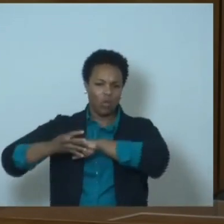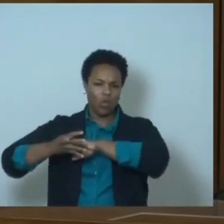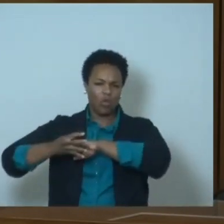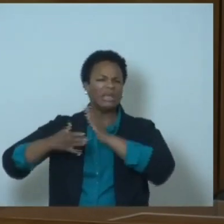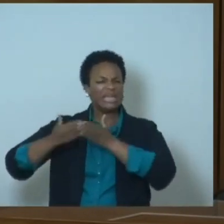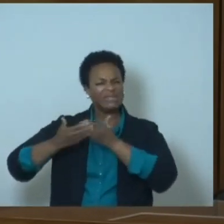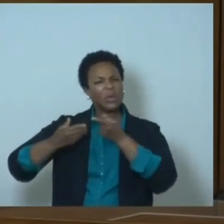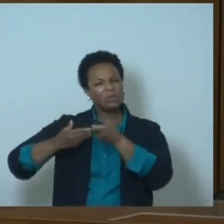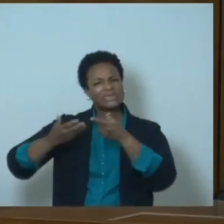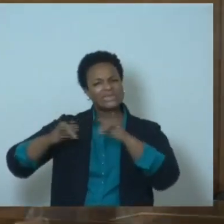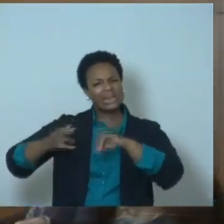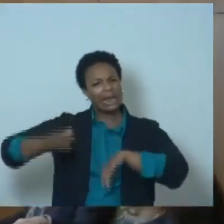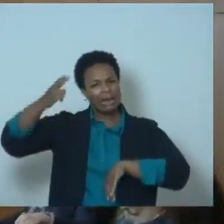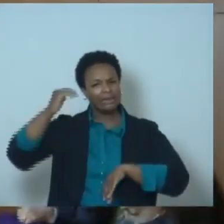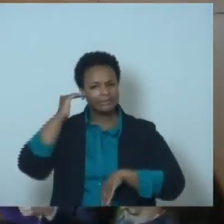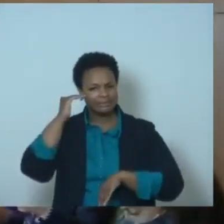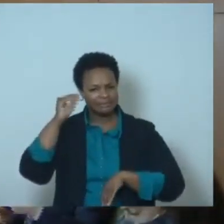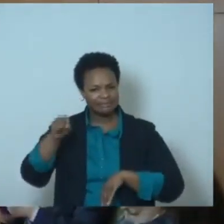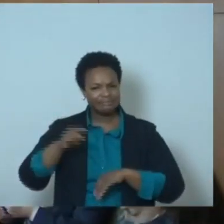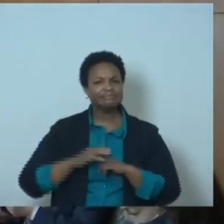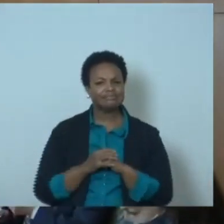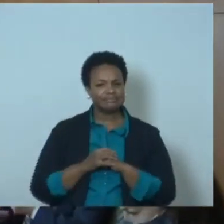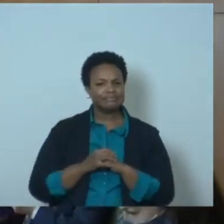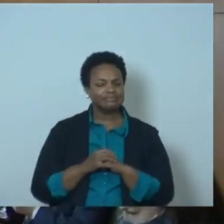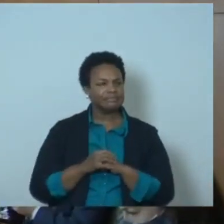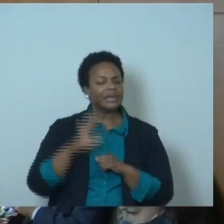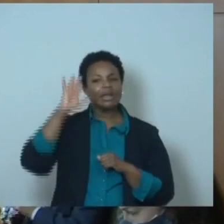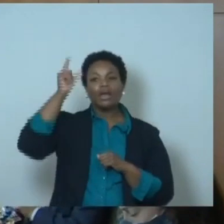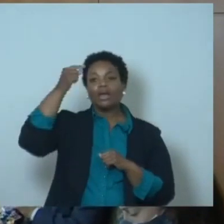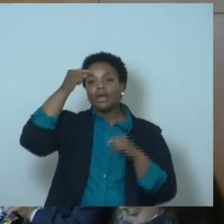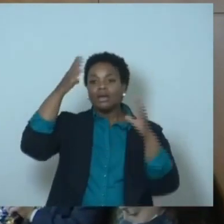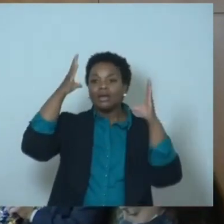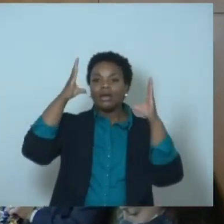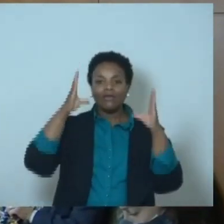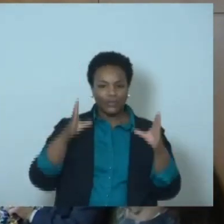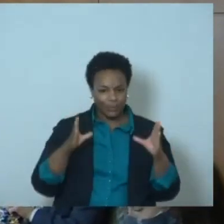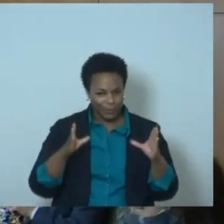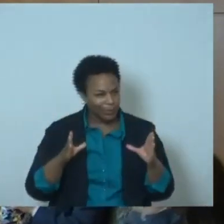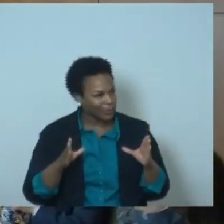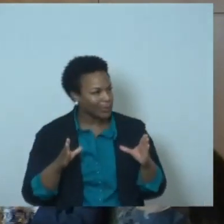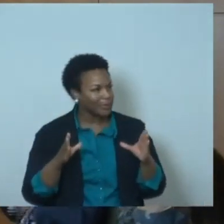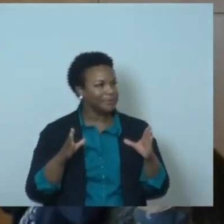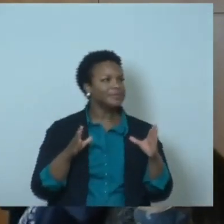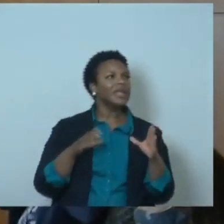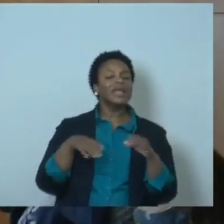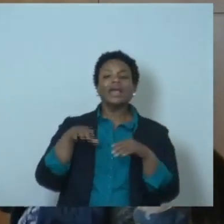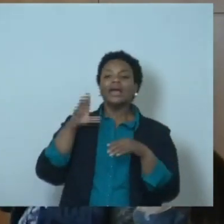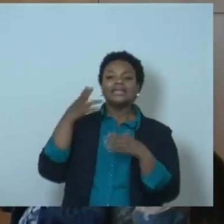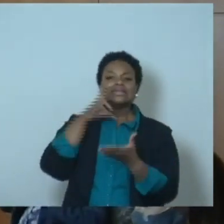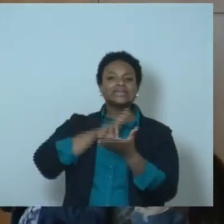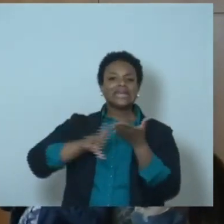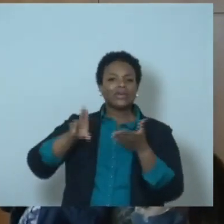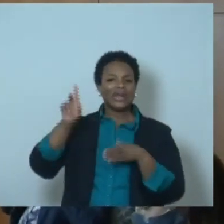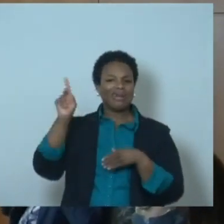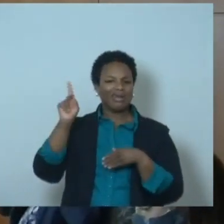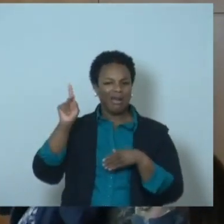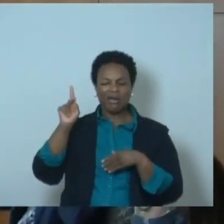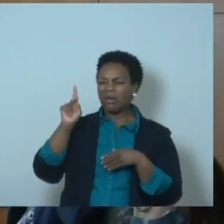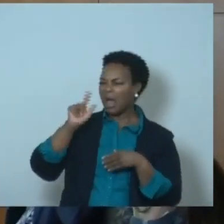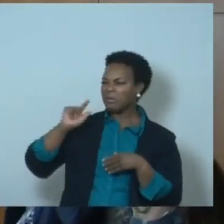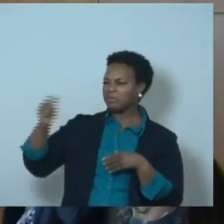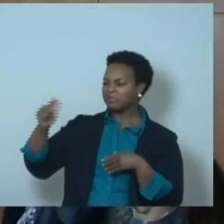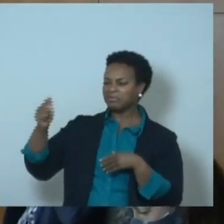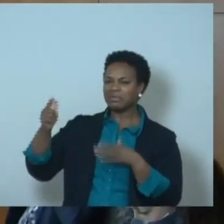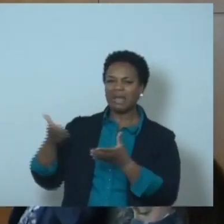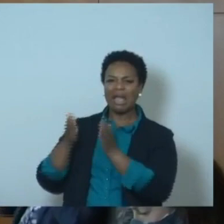Thank you. Right. This is what we do all the time, and I'll go to Secretary Kunkel about the dashboard,